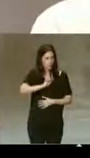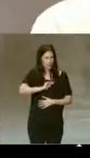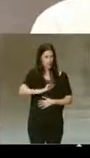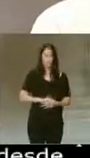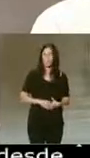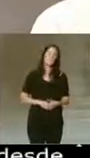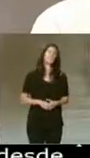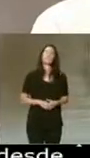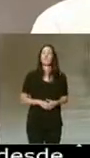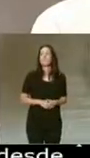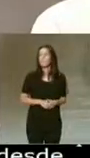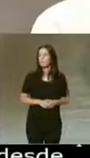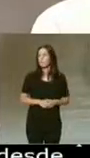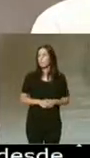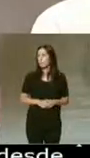give you an idea.